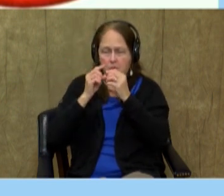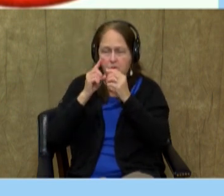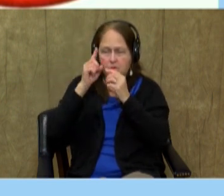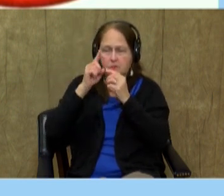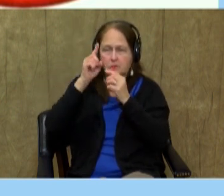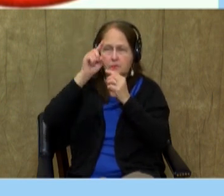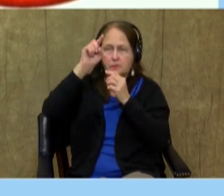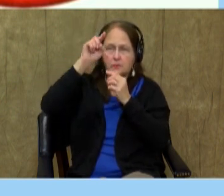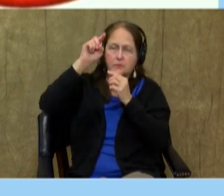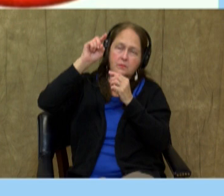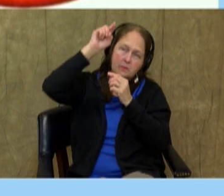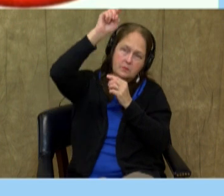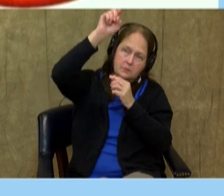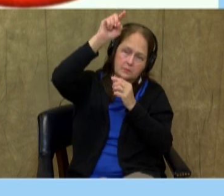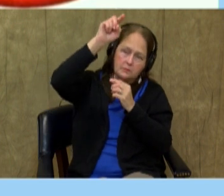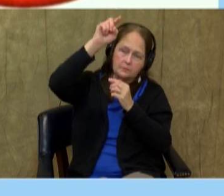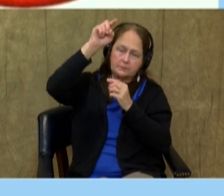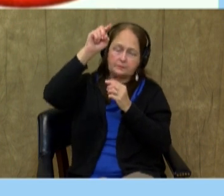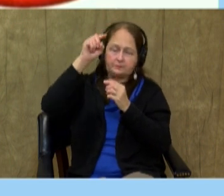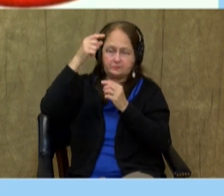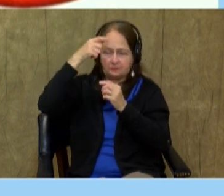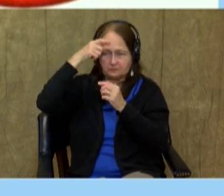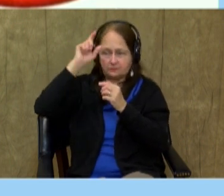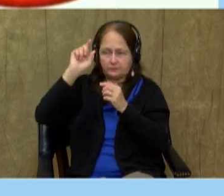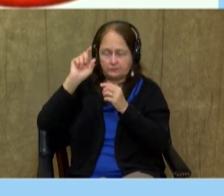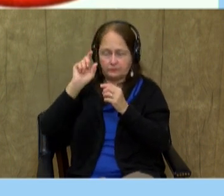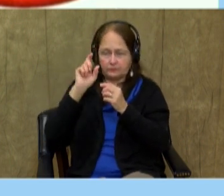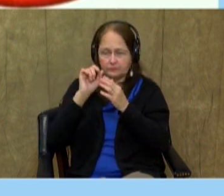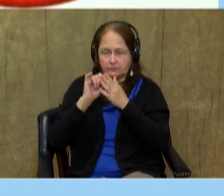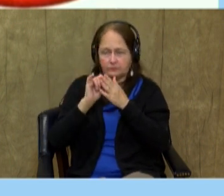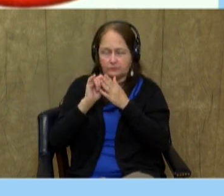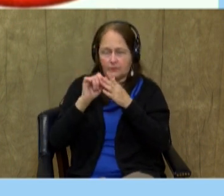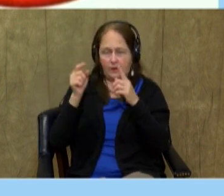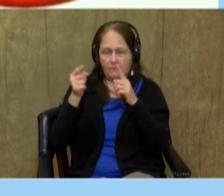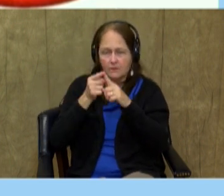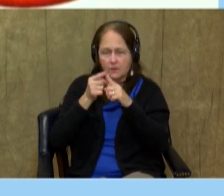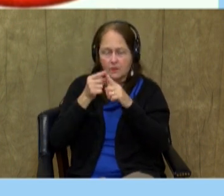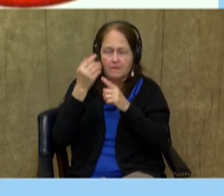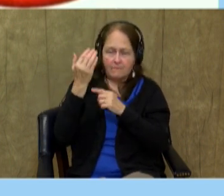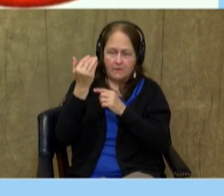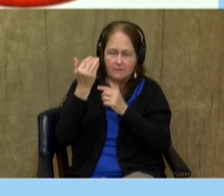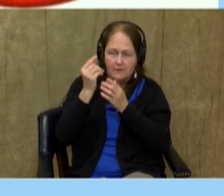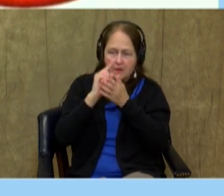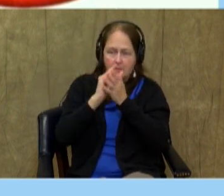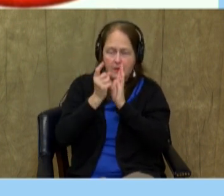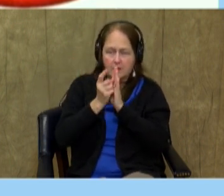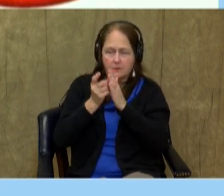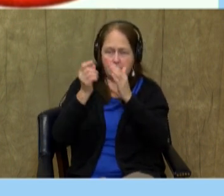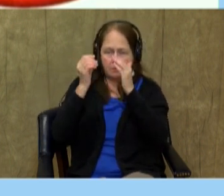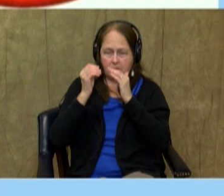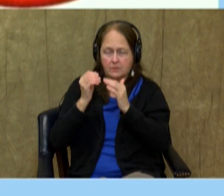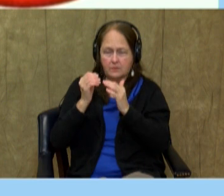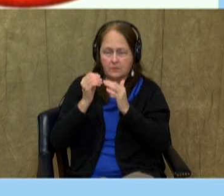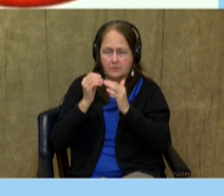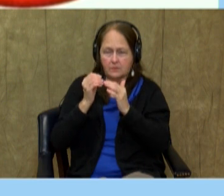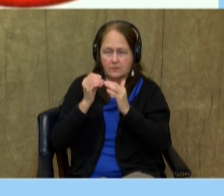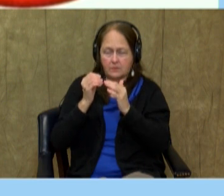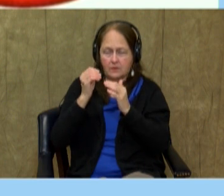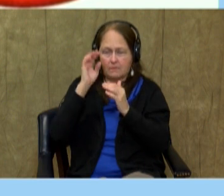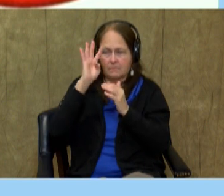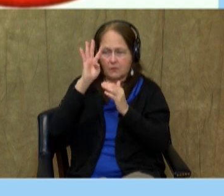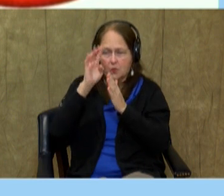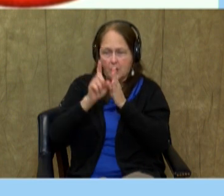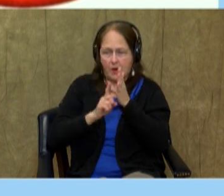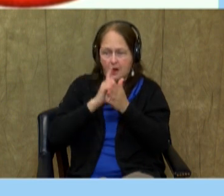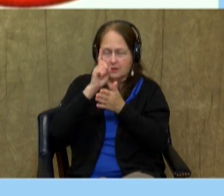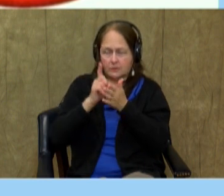little bit further. So for all of these Mercury flights, the first 2 were 15 minutes. And then the next 2 were 4